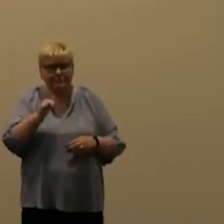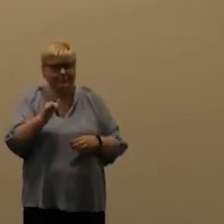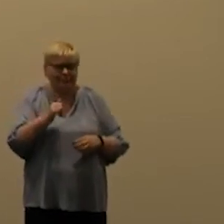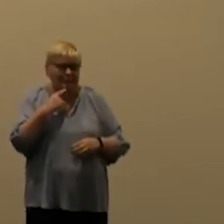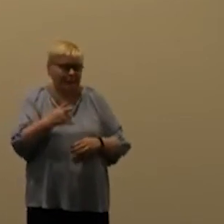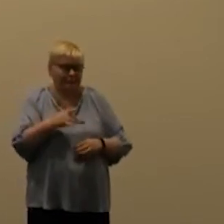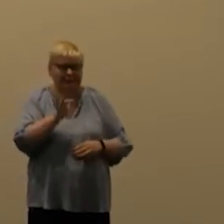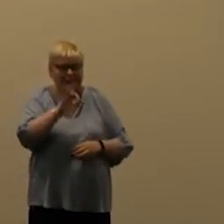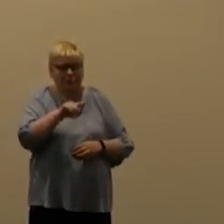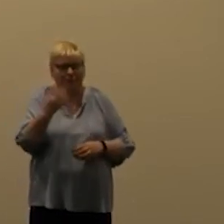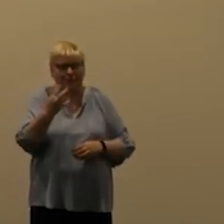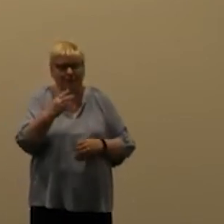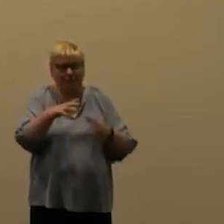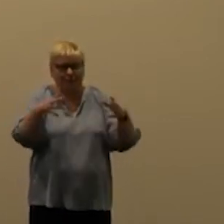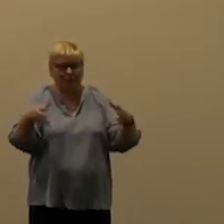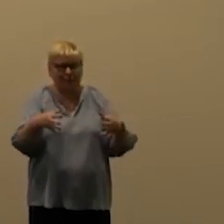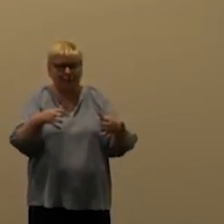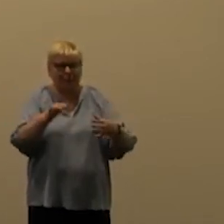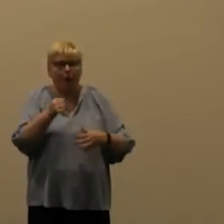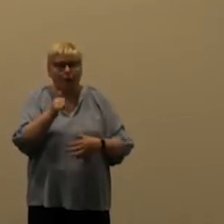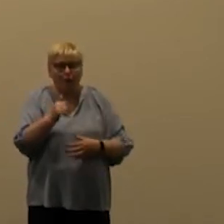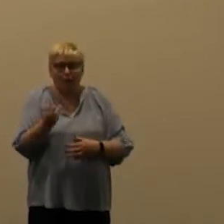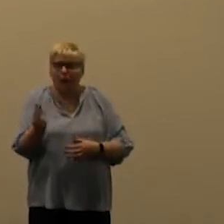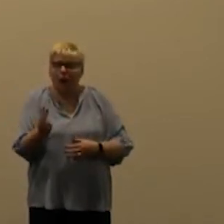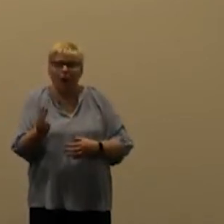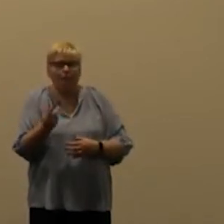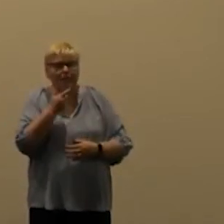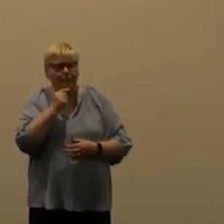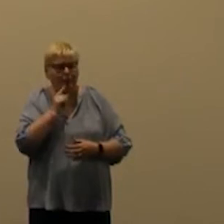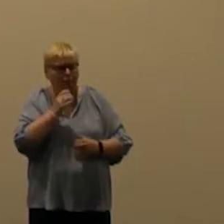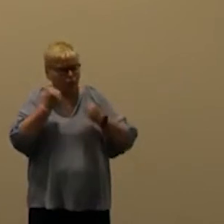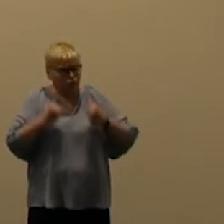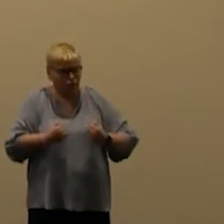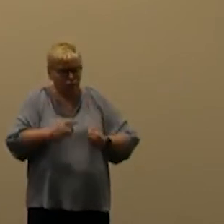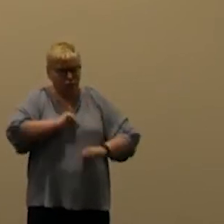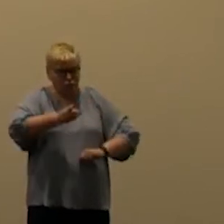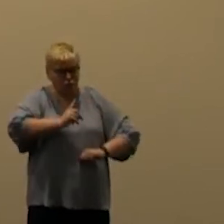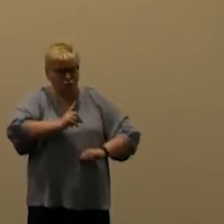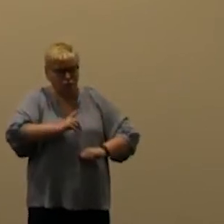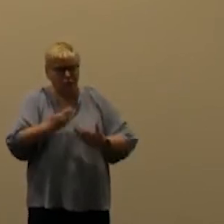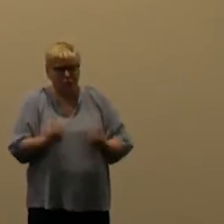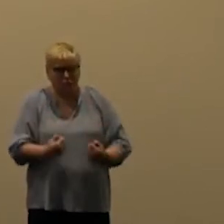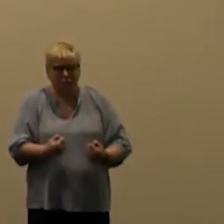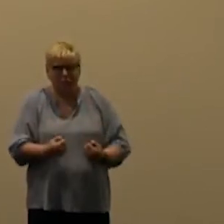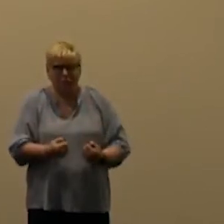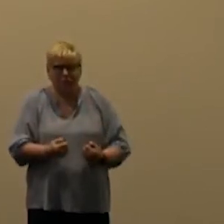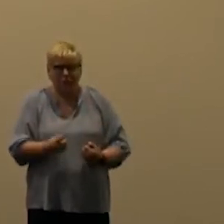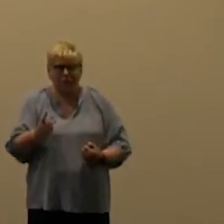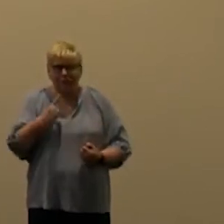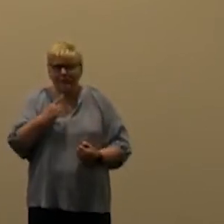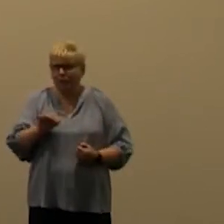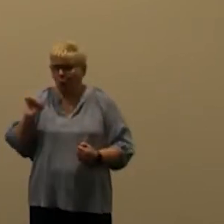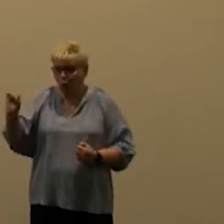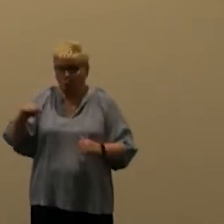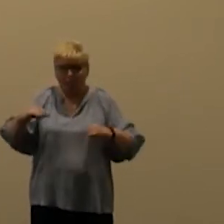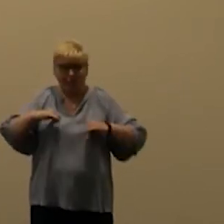15 people, naturally you're going to get a couple of people who are more vocal in the group. You mentioned earlier about it took your manager